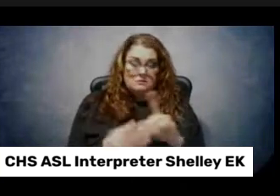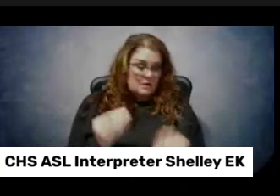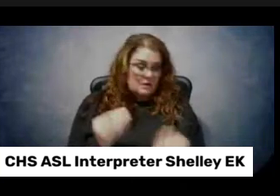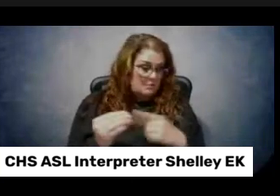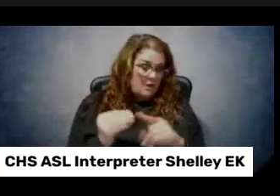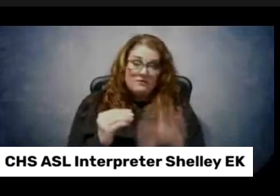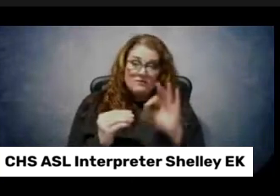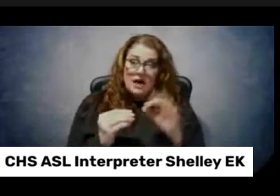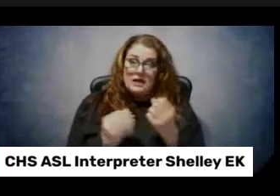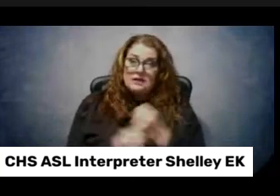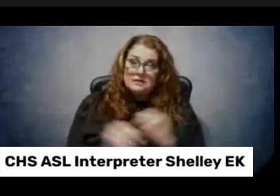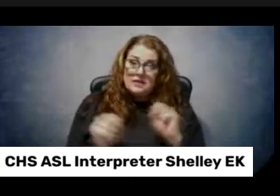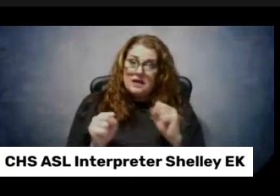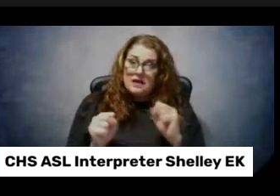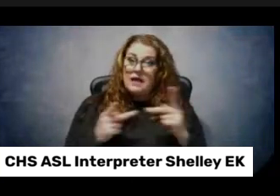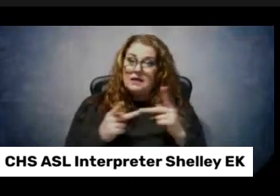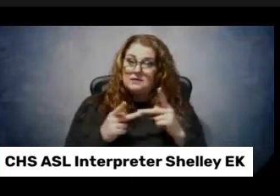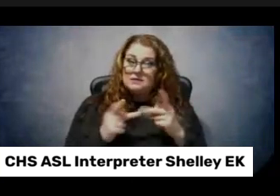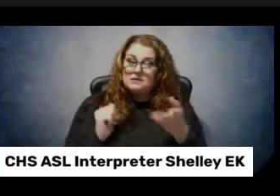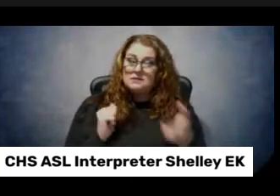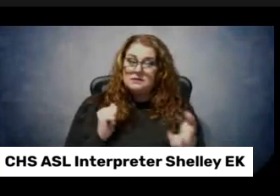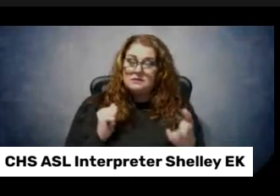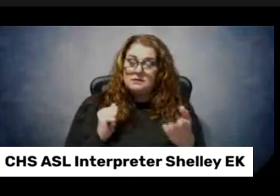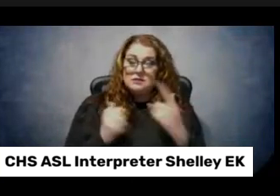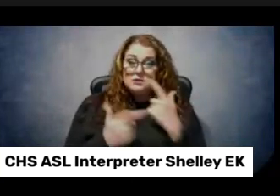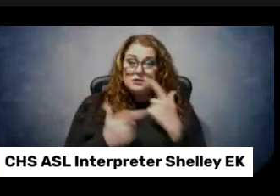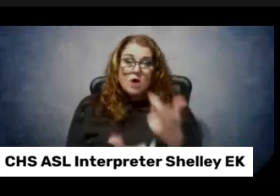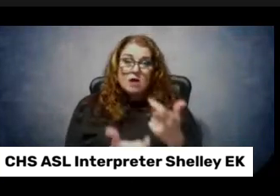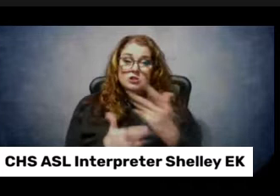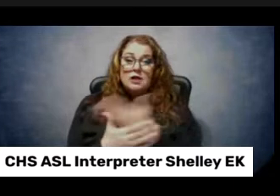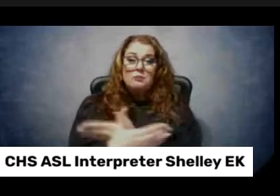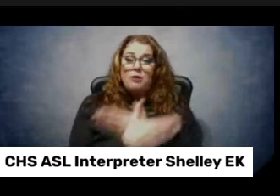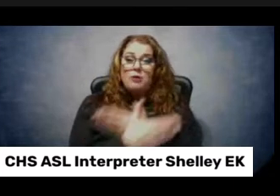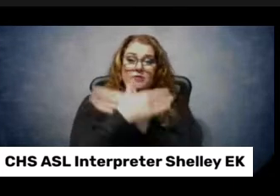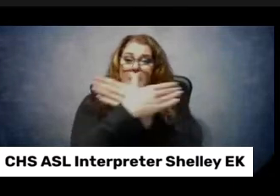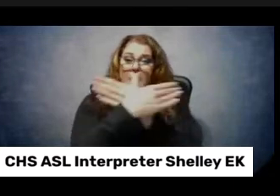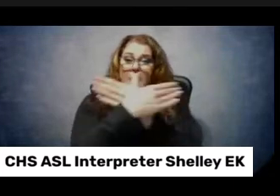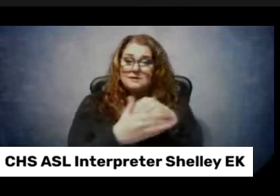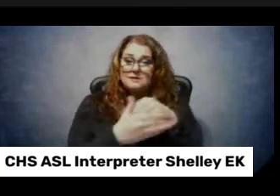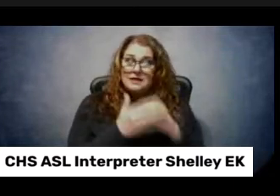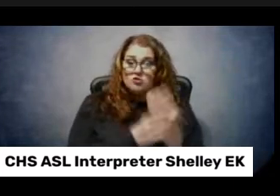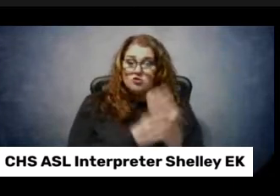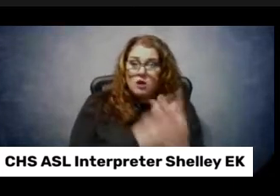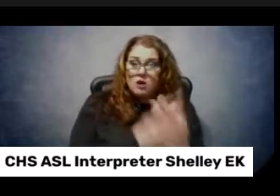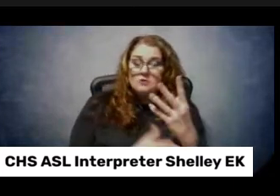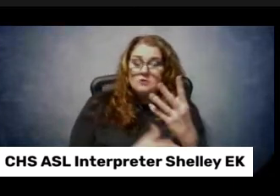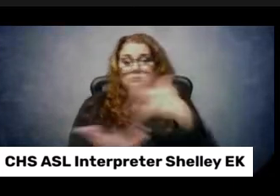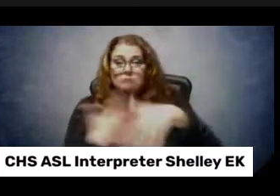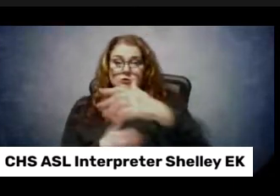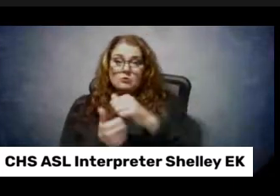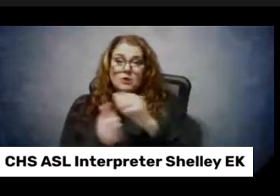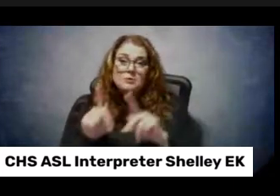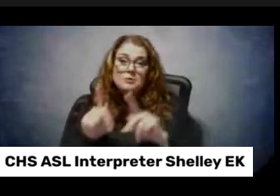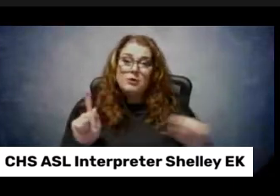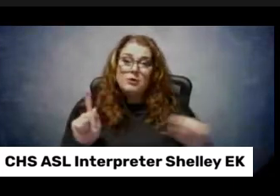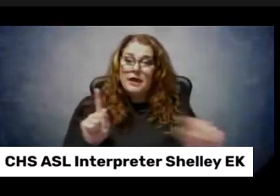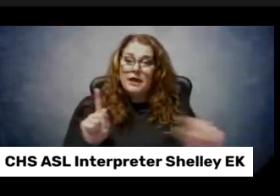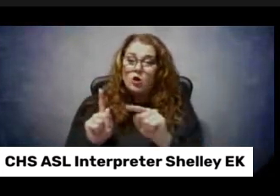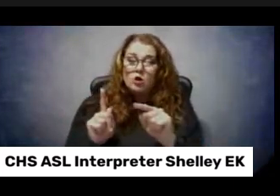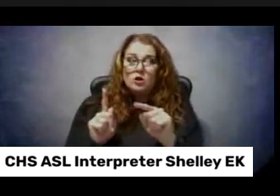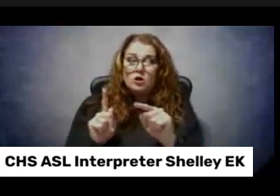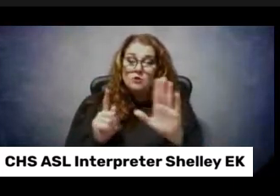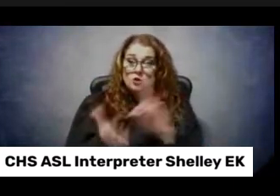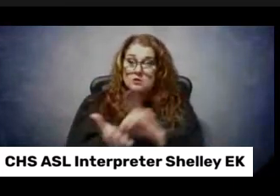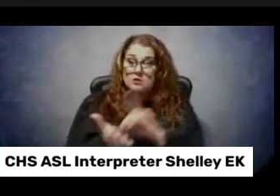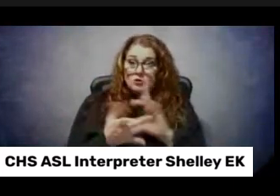finding a refuge, and even if it was just watching butterflies in the garden, or socializing with people. Even her doctor